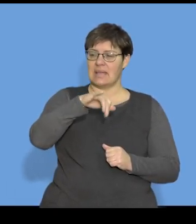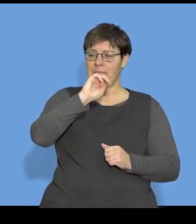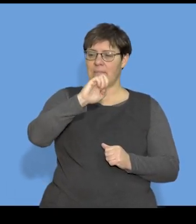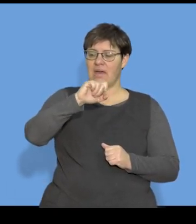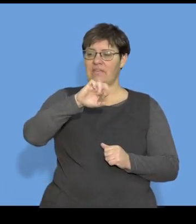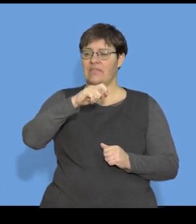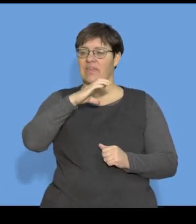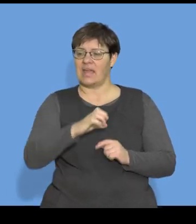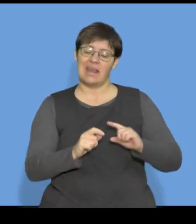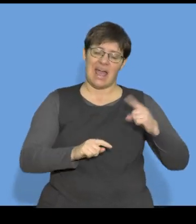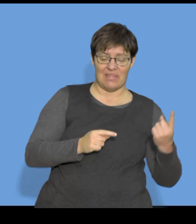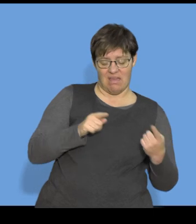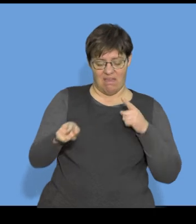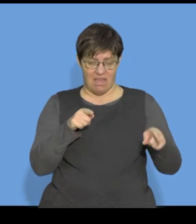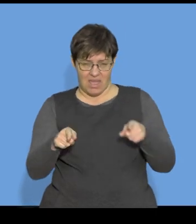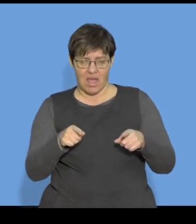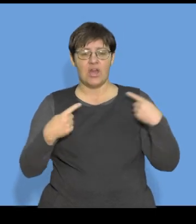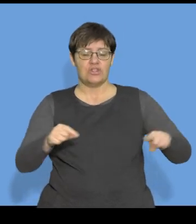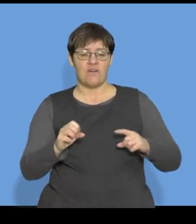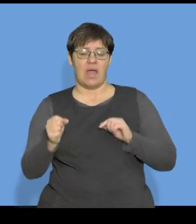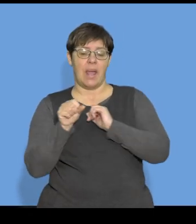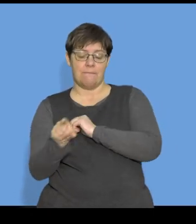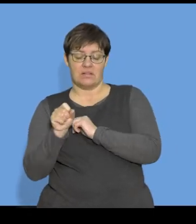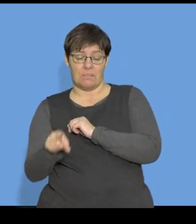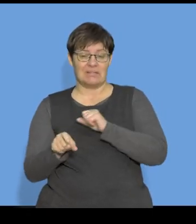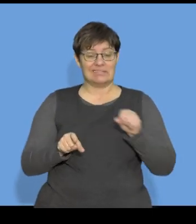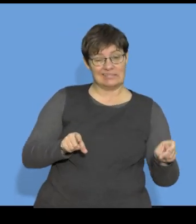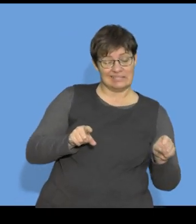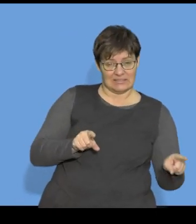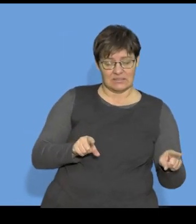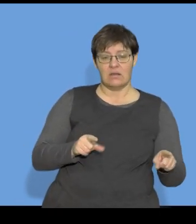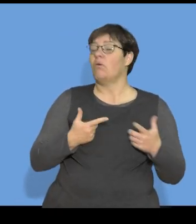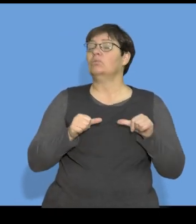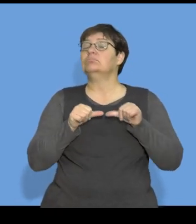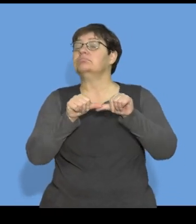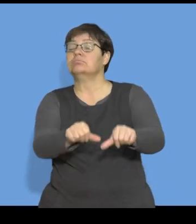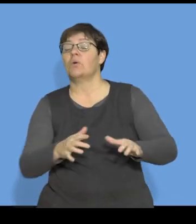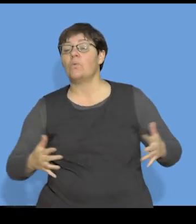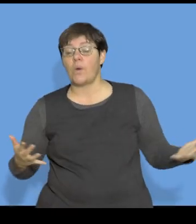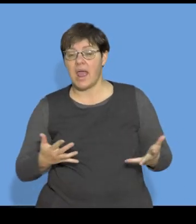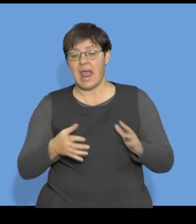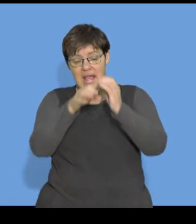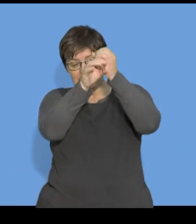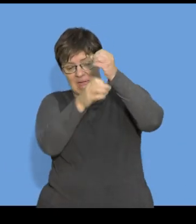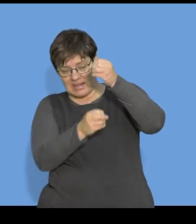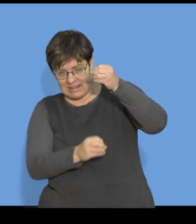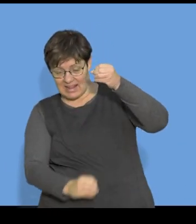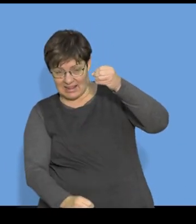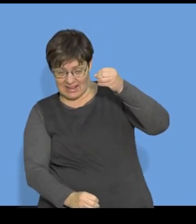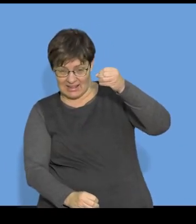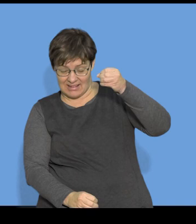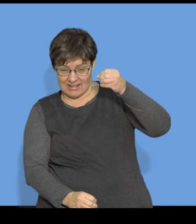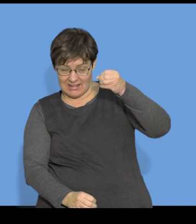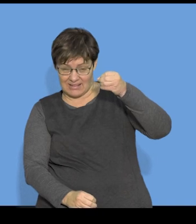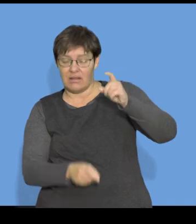nerve impulses and conducted along the spinal cord